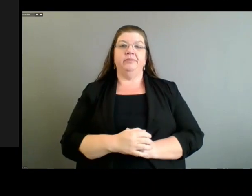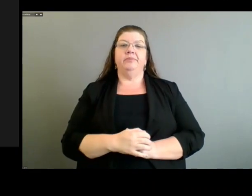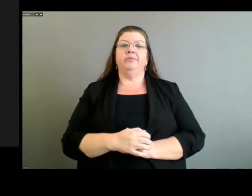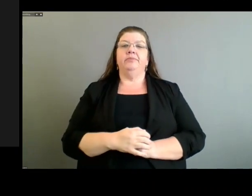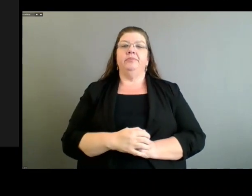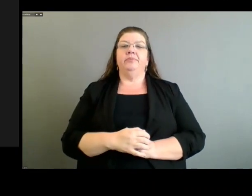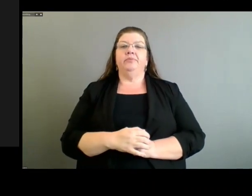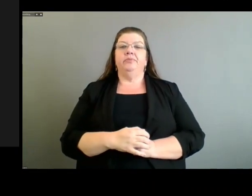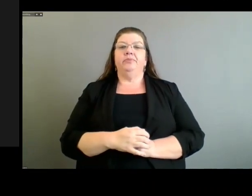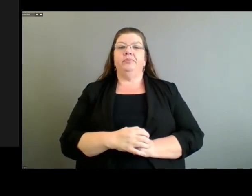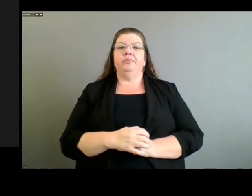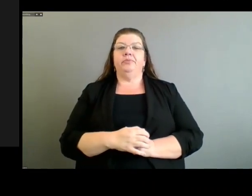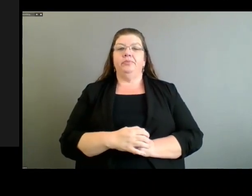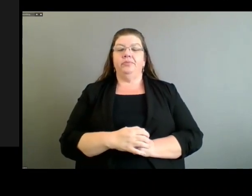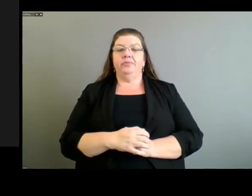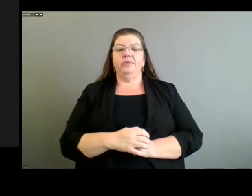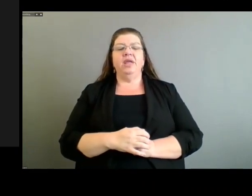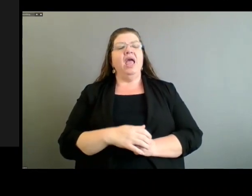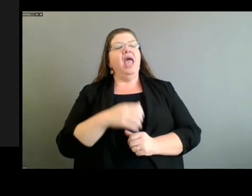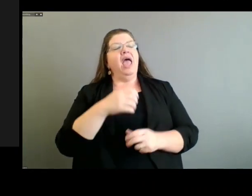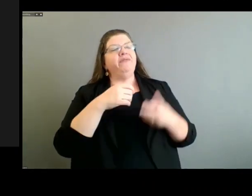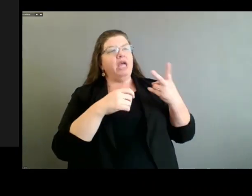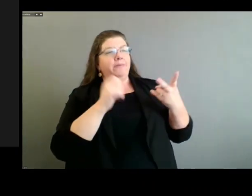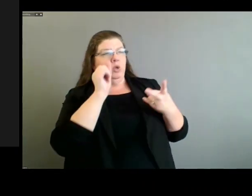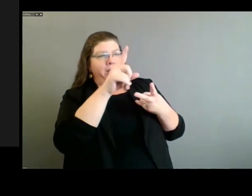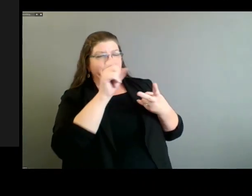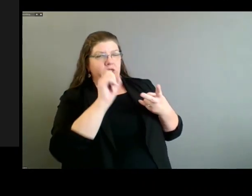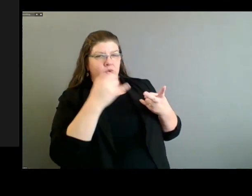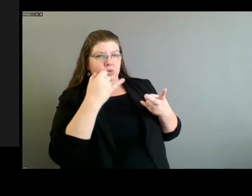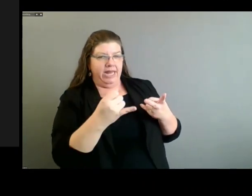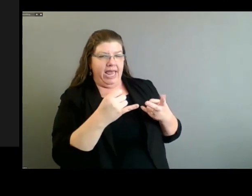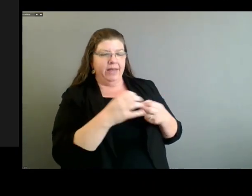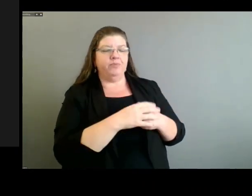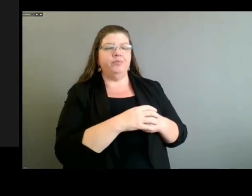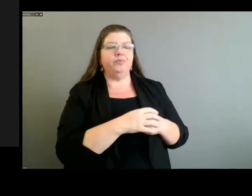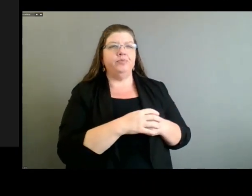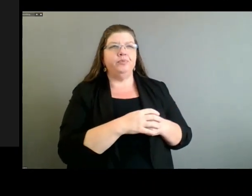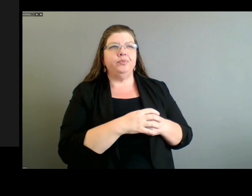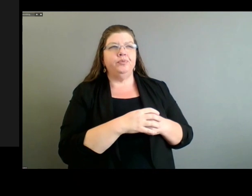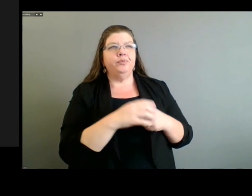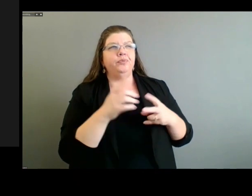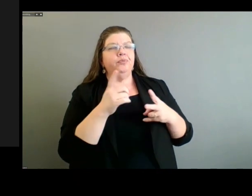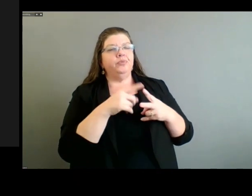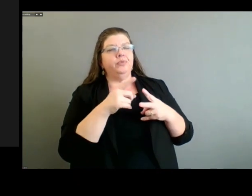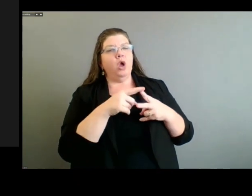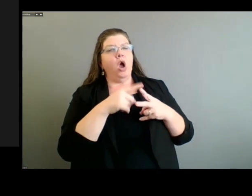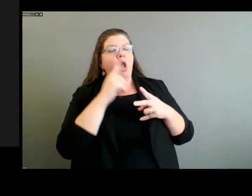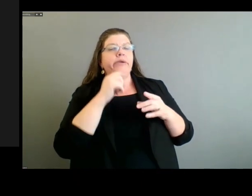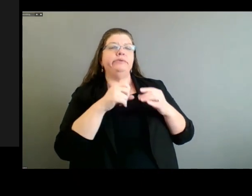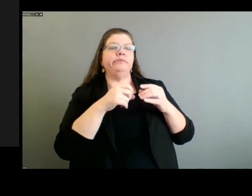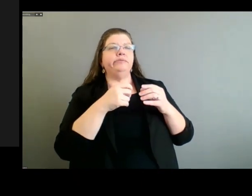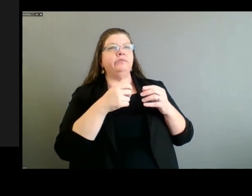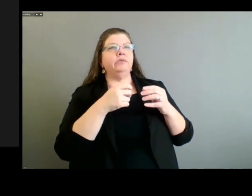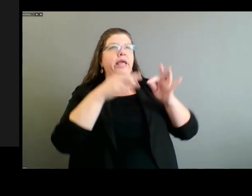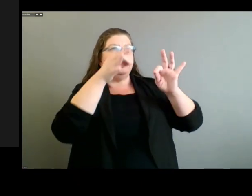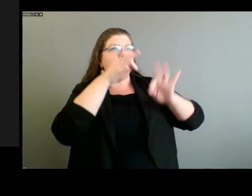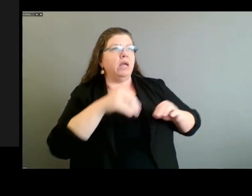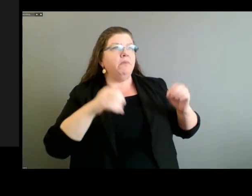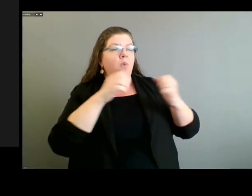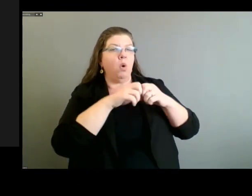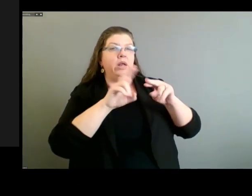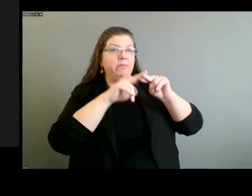Thank you very much. I had a couple questions today. Kind of elaborating on the declining case rates. You did report